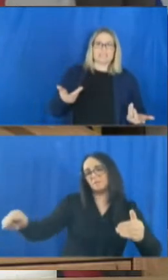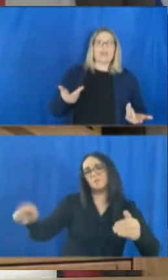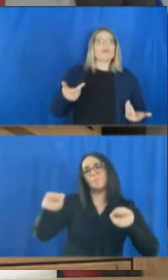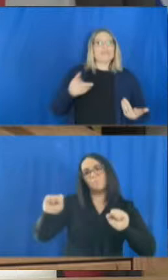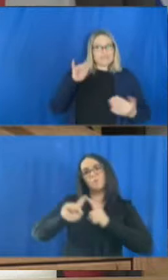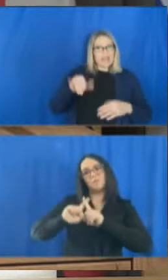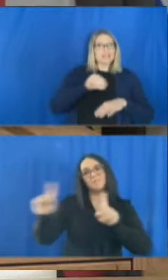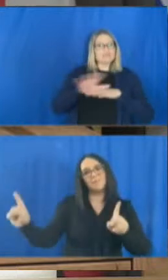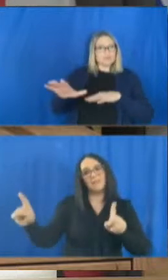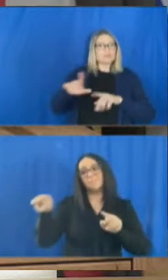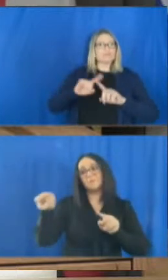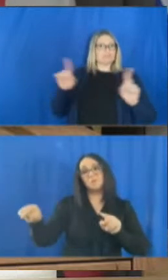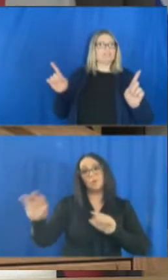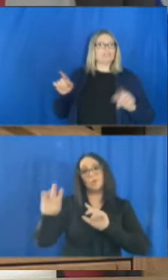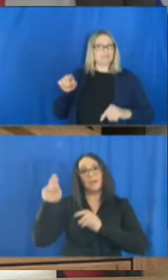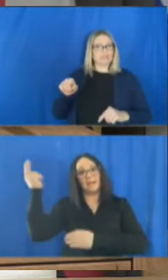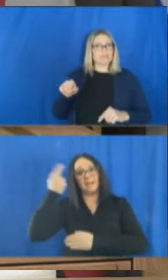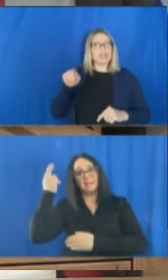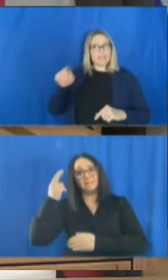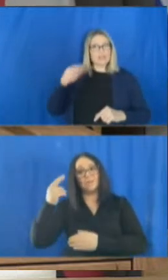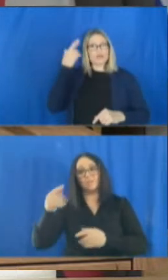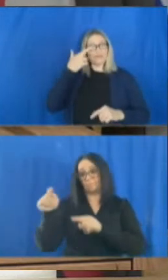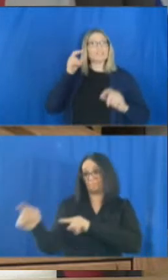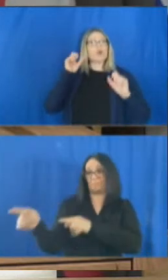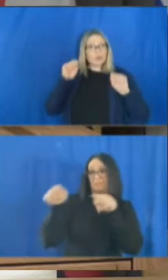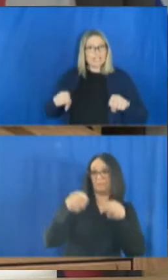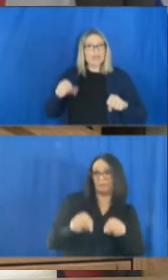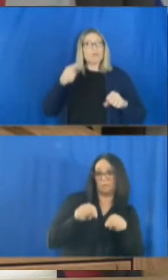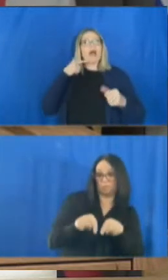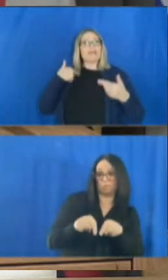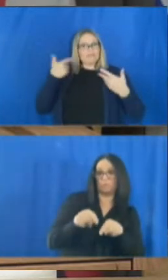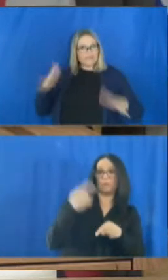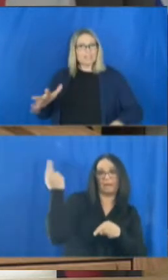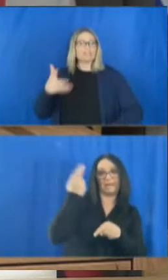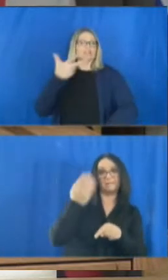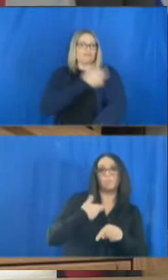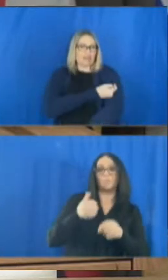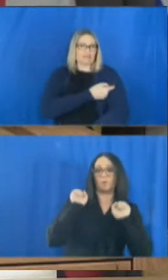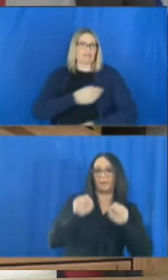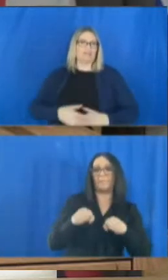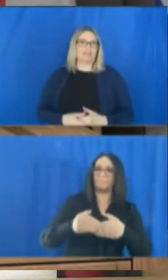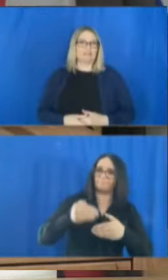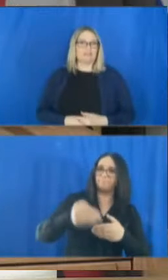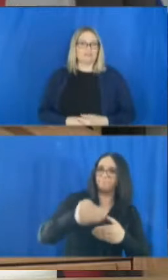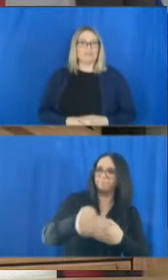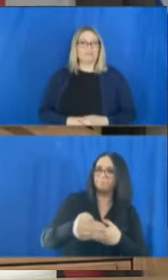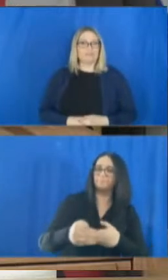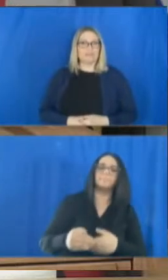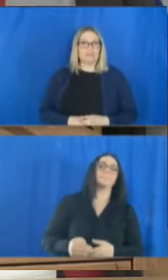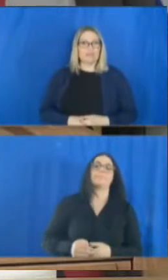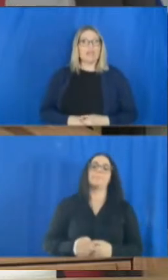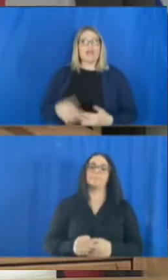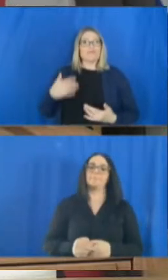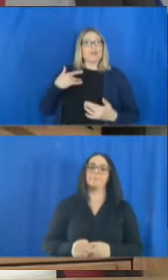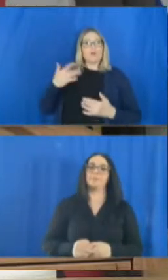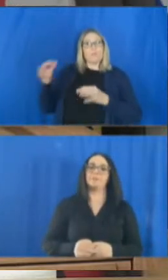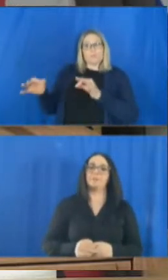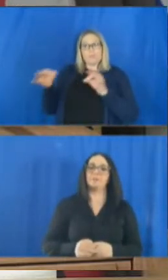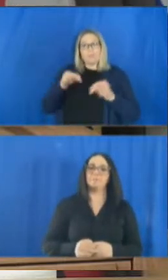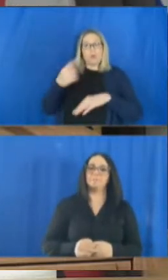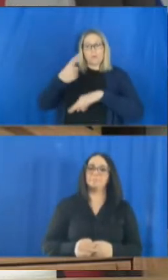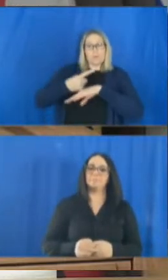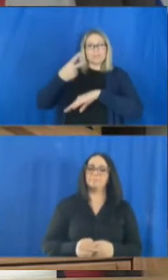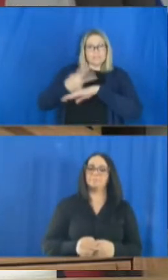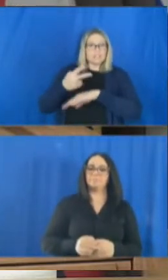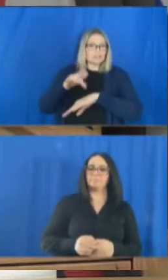requested to get things under control, which now, we'll see additional cases, but feel we can manage the hospitalizations. It's just